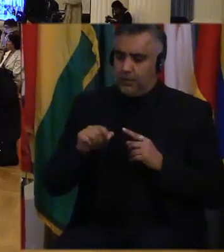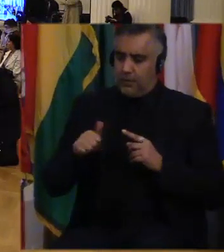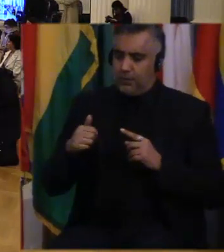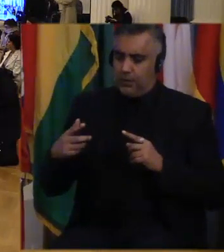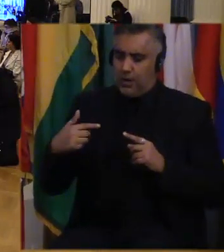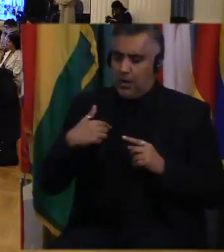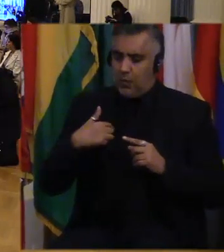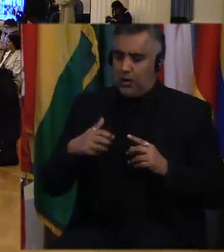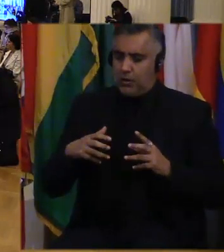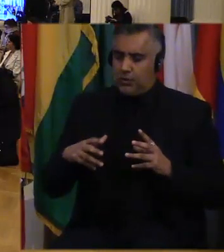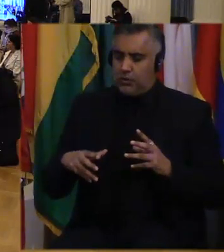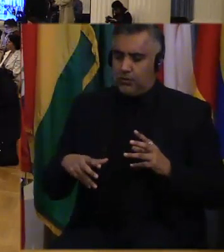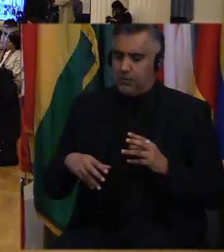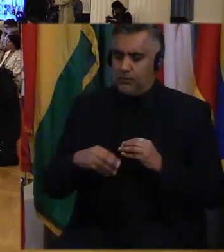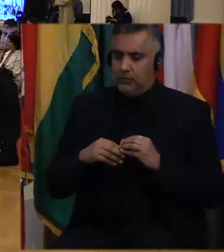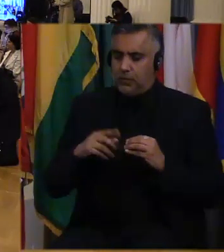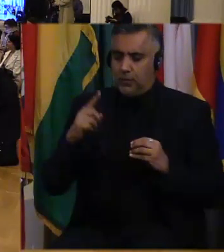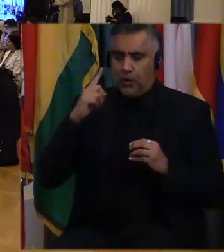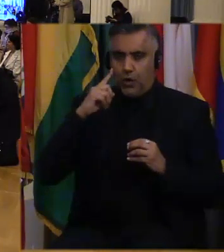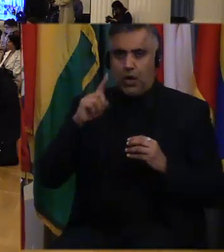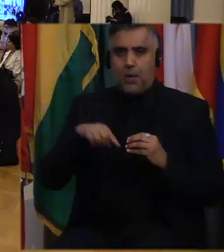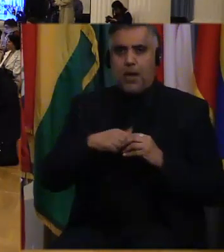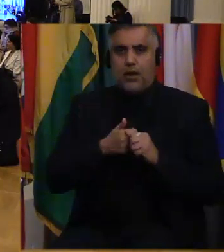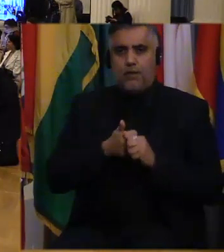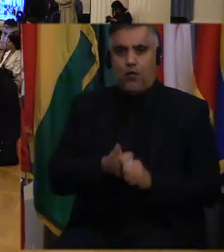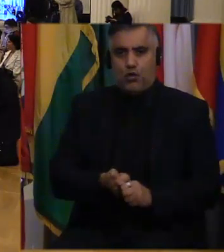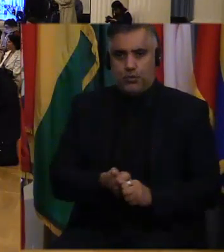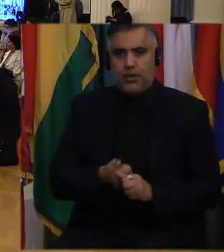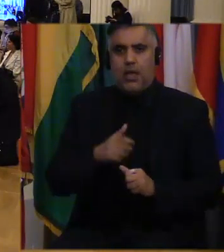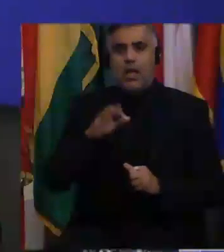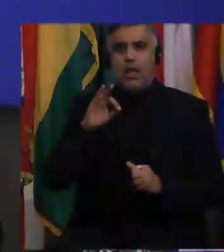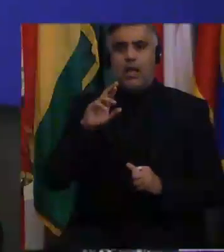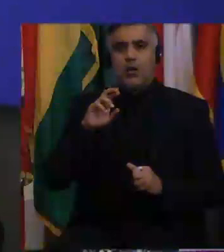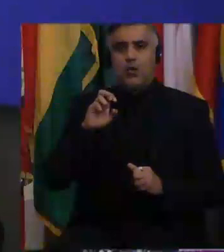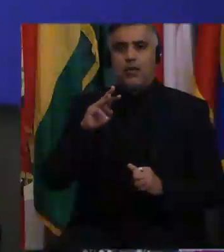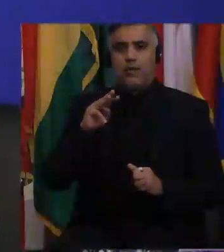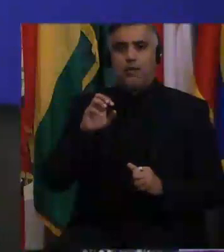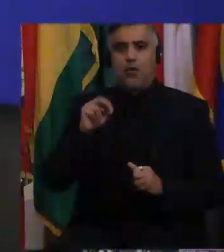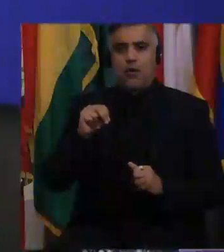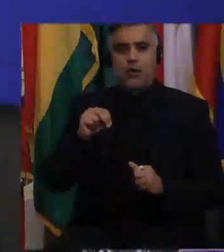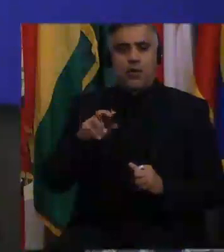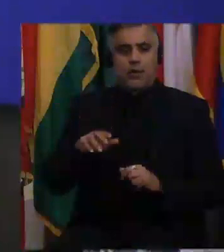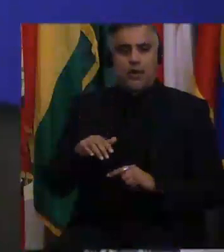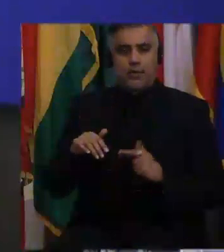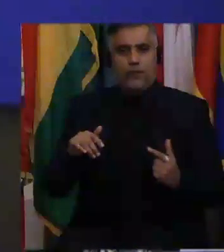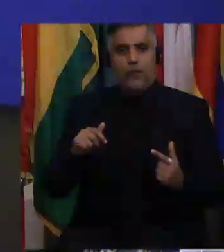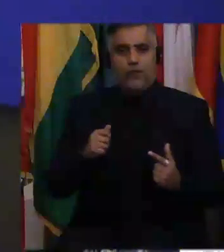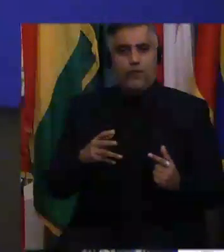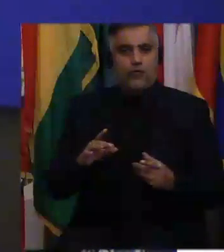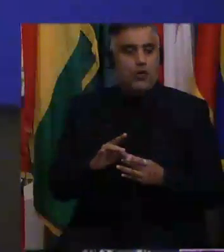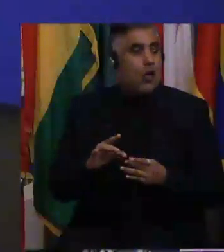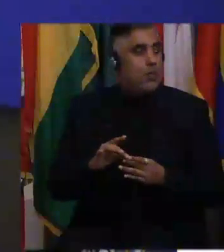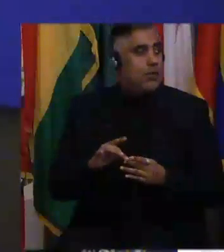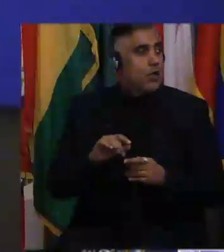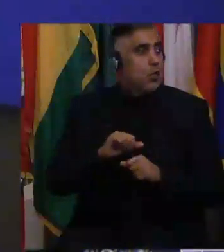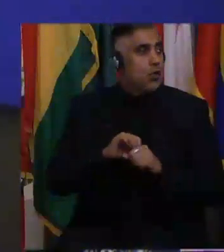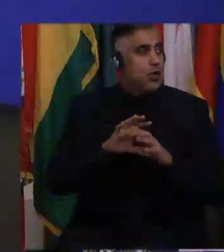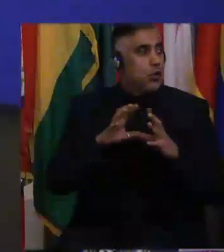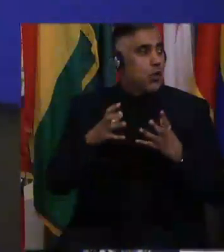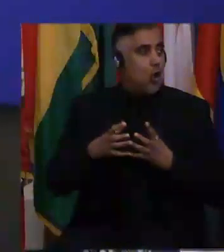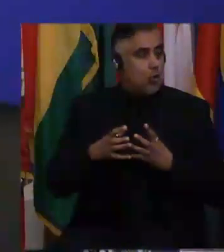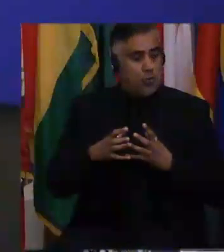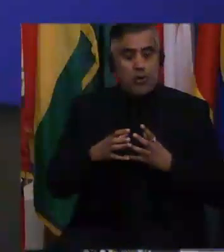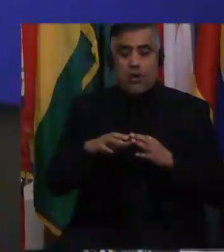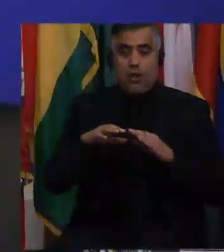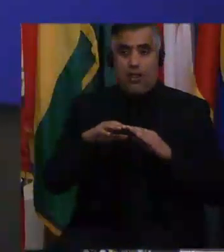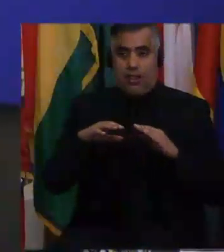wanted to build on what we have just heard about enforcement and reforms and turn to Dubrovka here for a few comments. Working at the global level, this